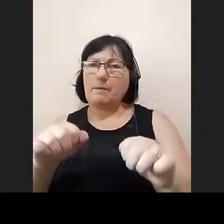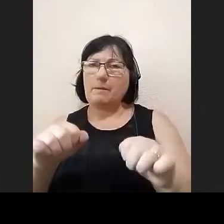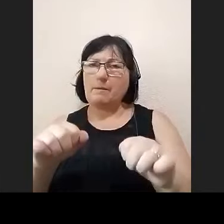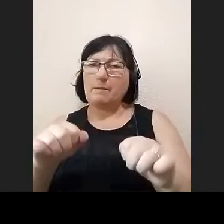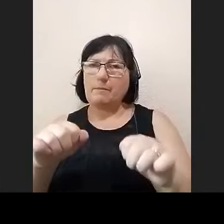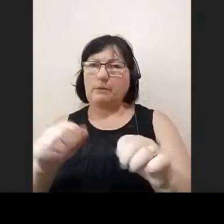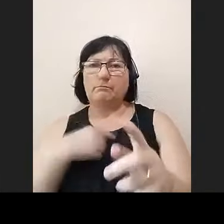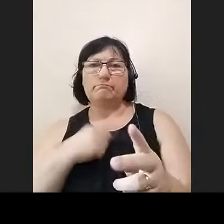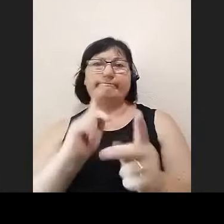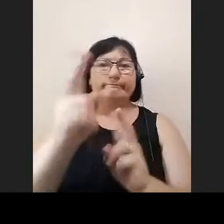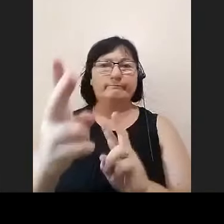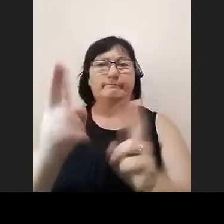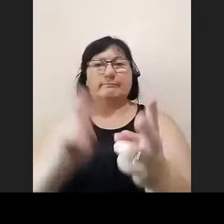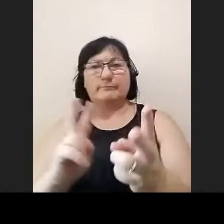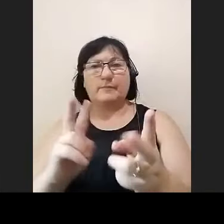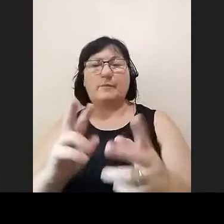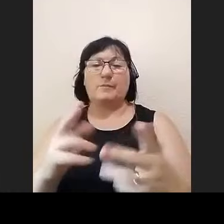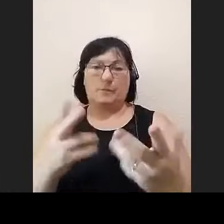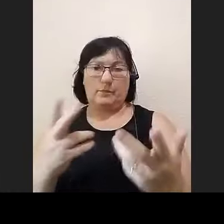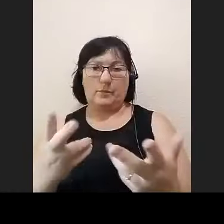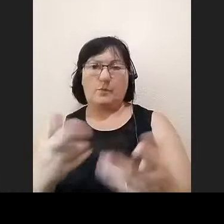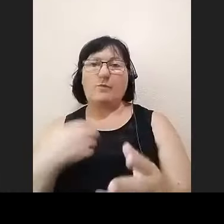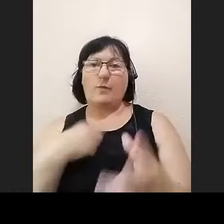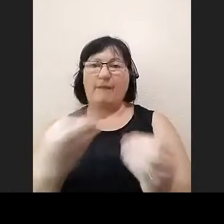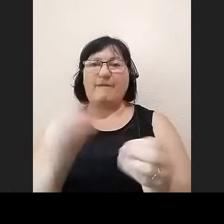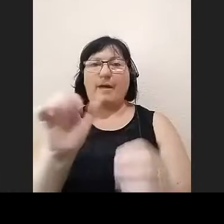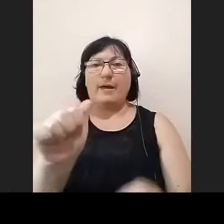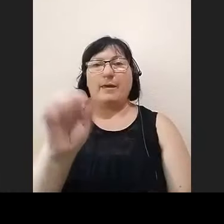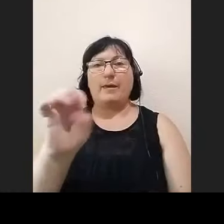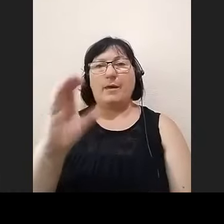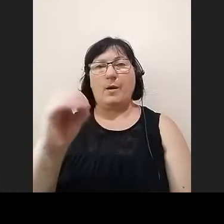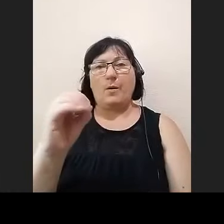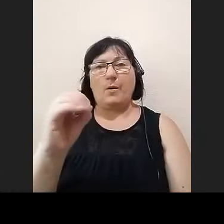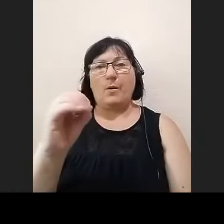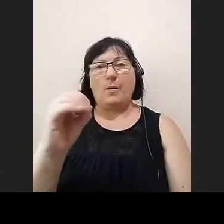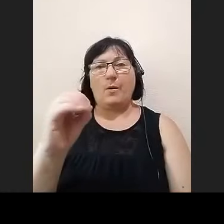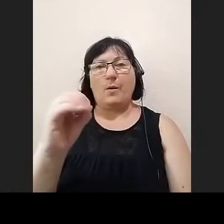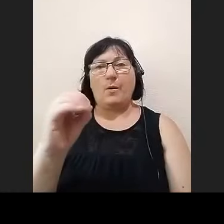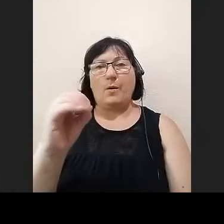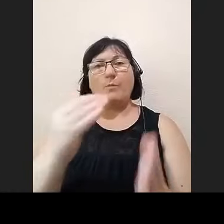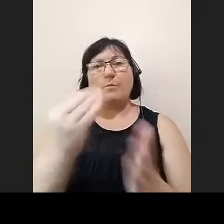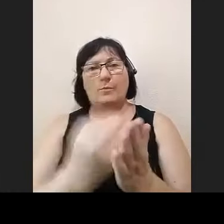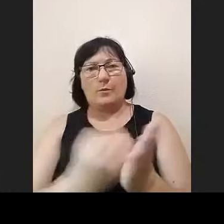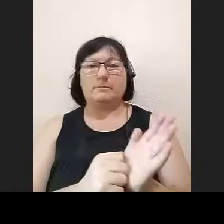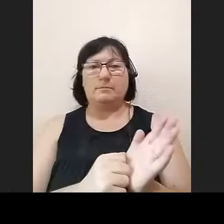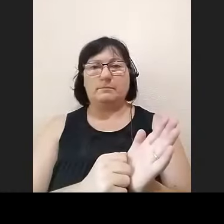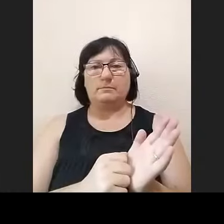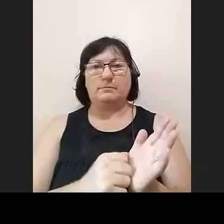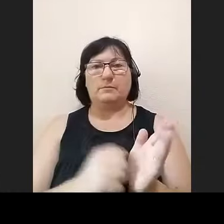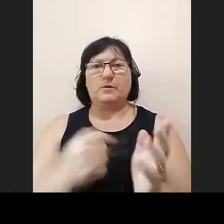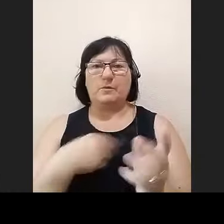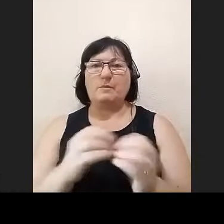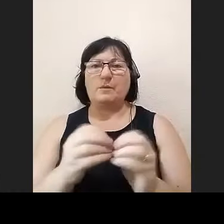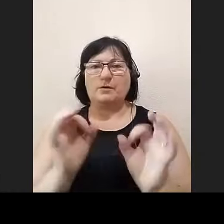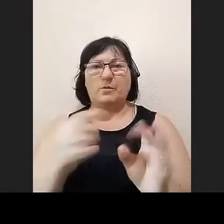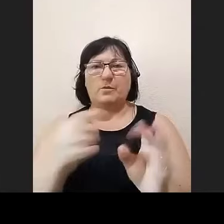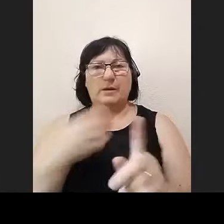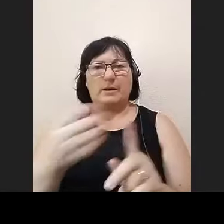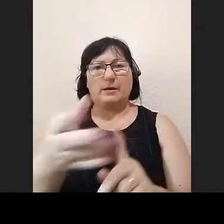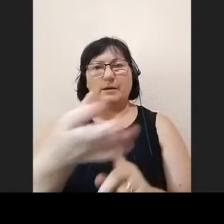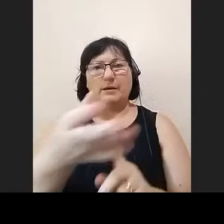AEO programs. We aim to ensure that we achieve regional recognition